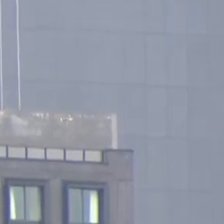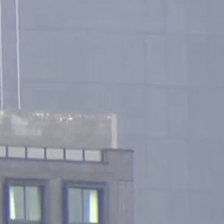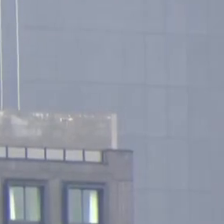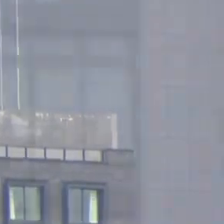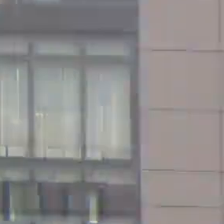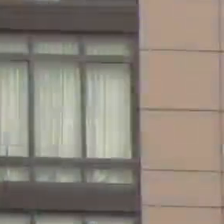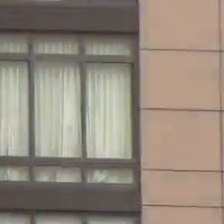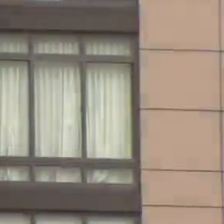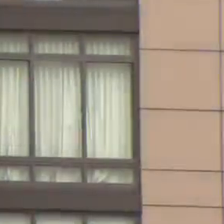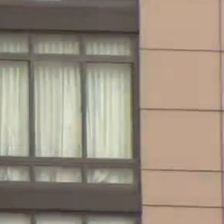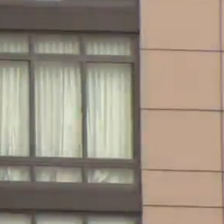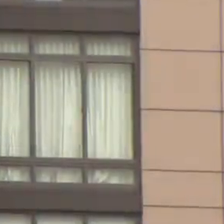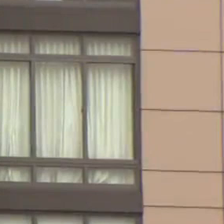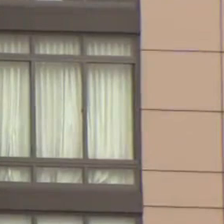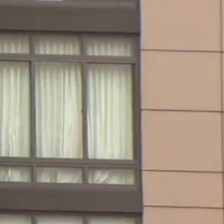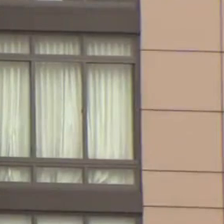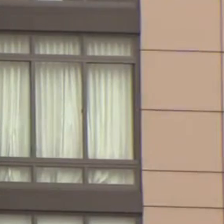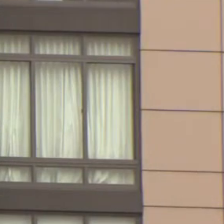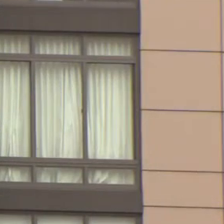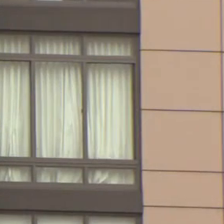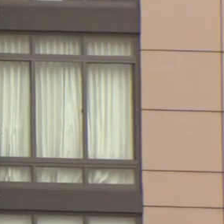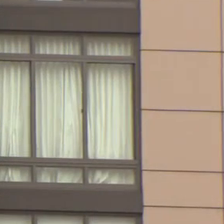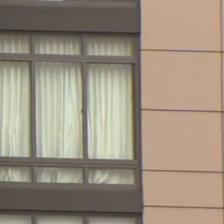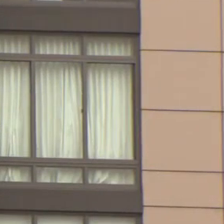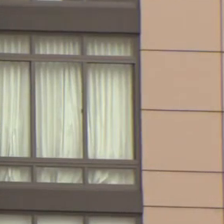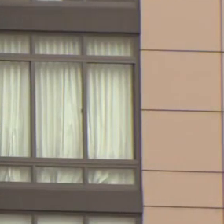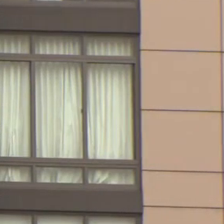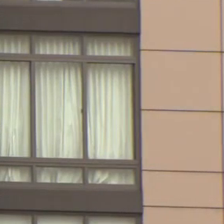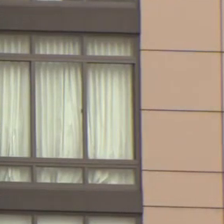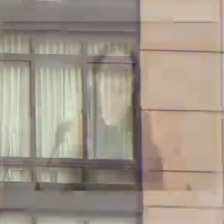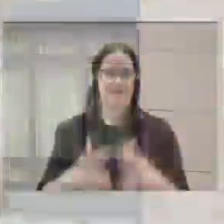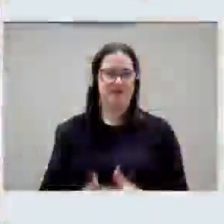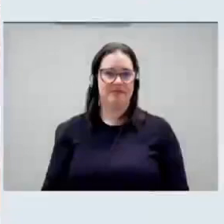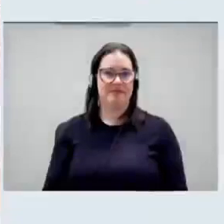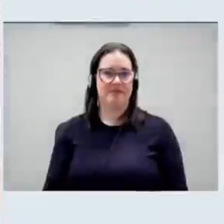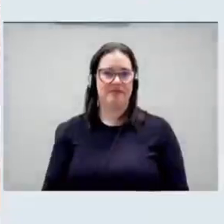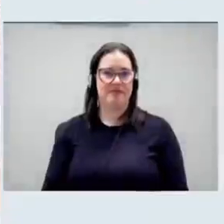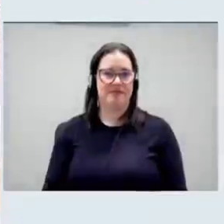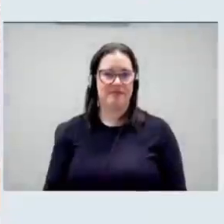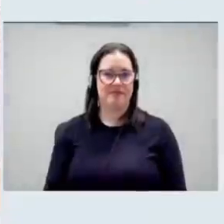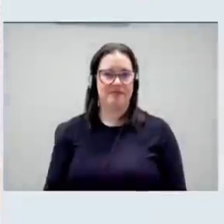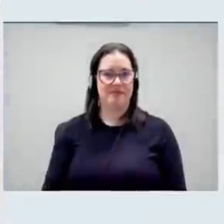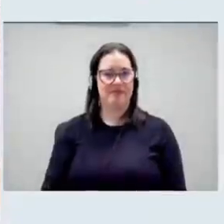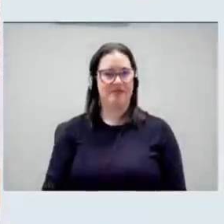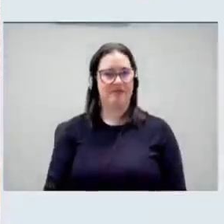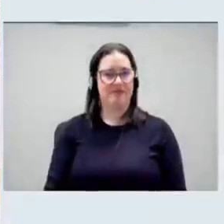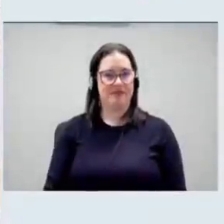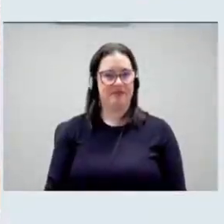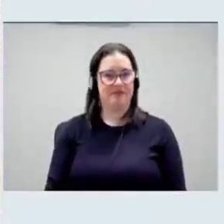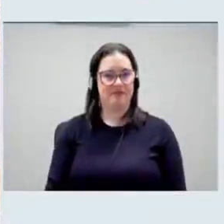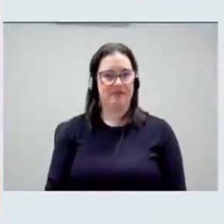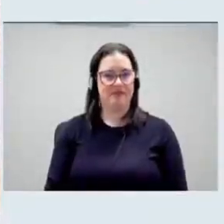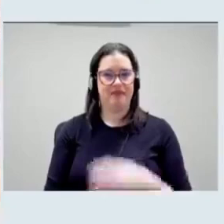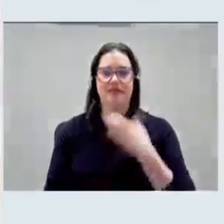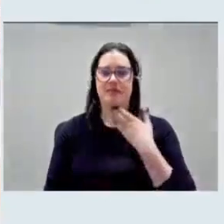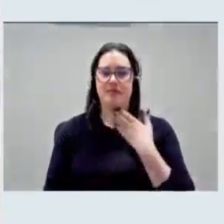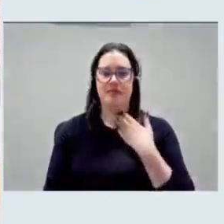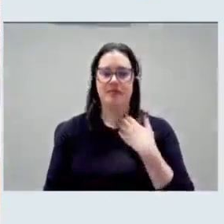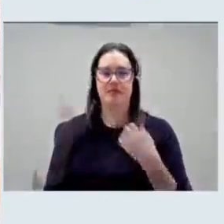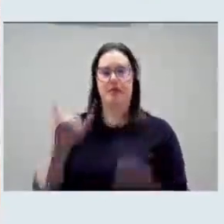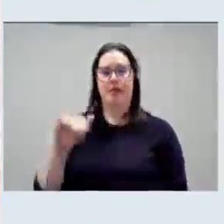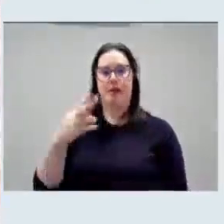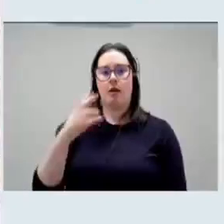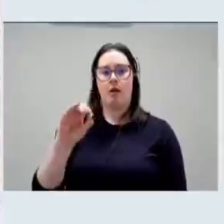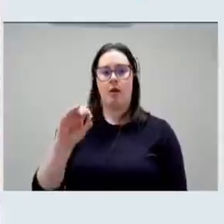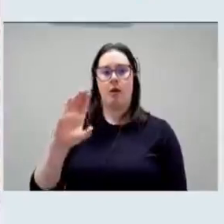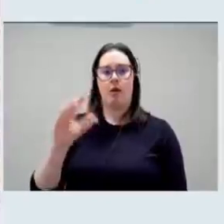that with inflation, and the city is starting to lose some of the people who make it so vibrant. This is why addressing affordability, especially